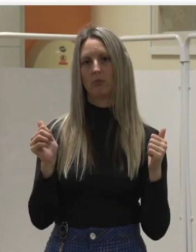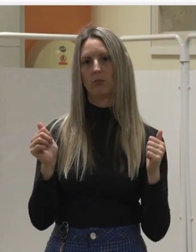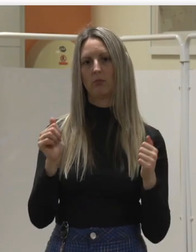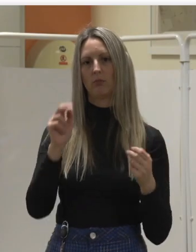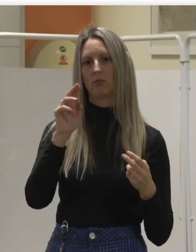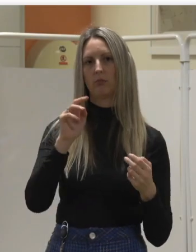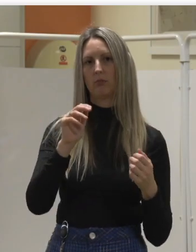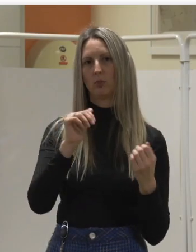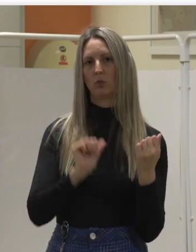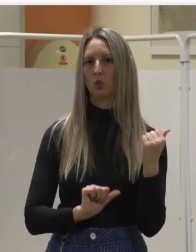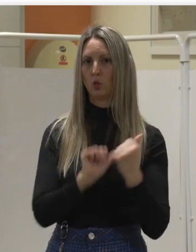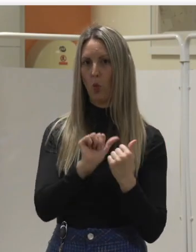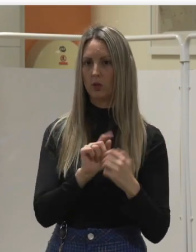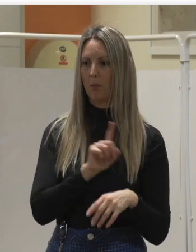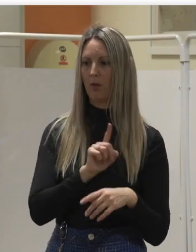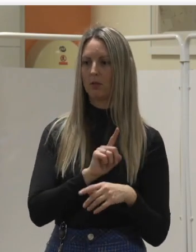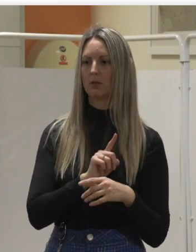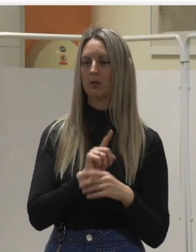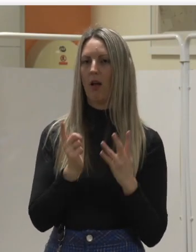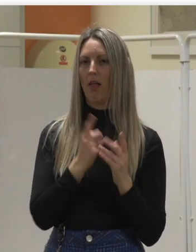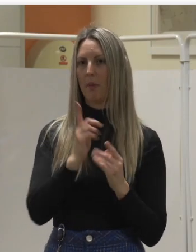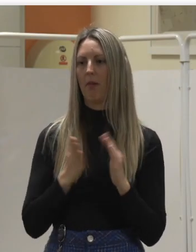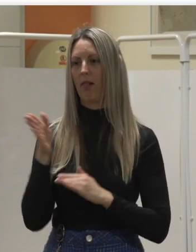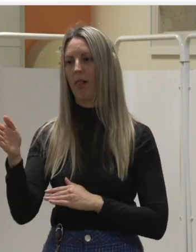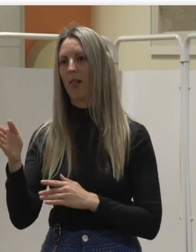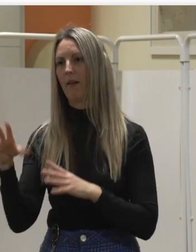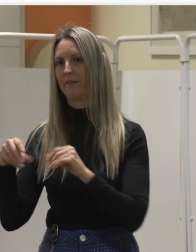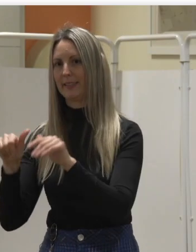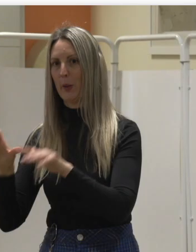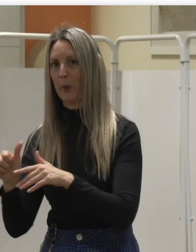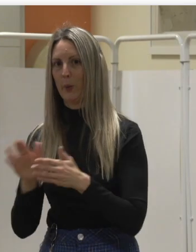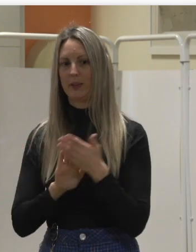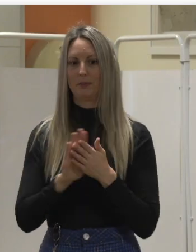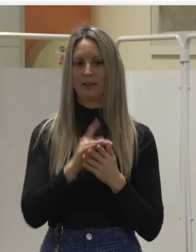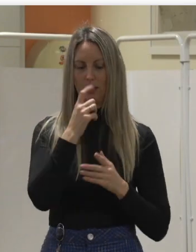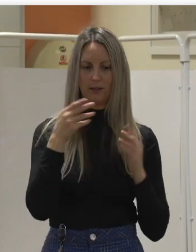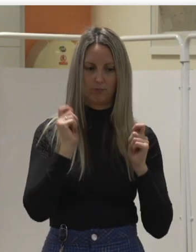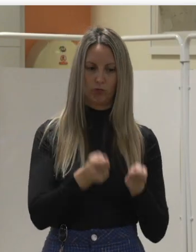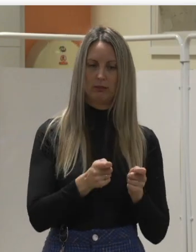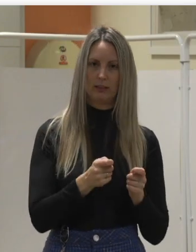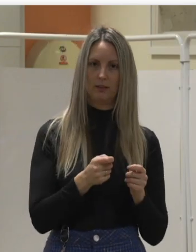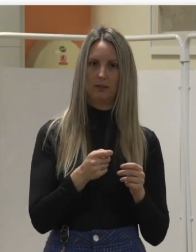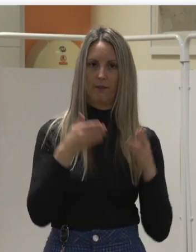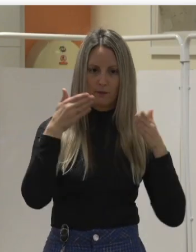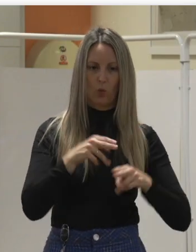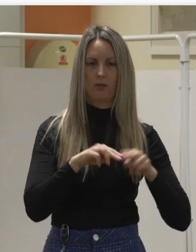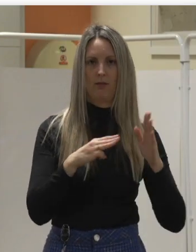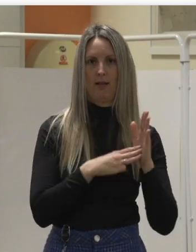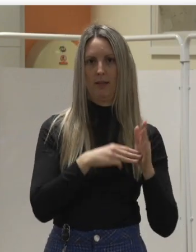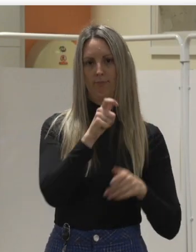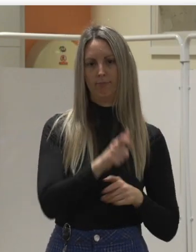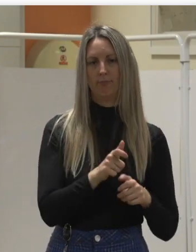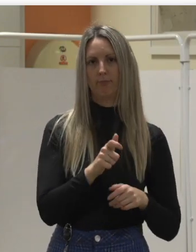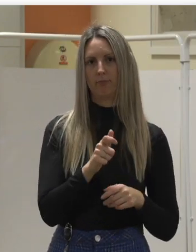beyond pilot project because we were not getting enough funding to implement it in the primary care, because that's what is our aim